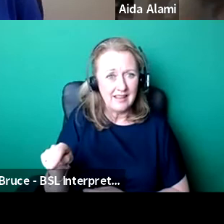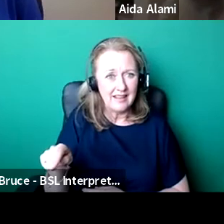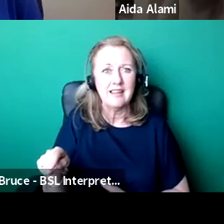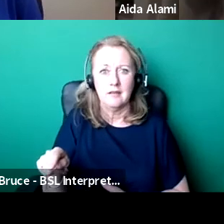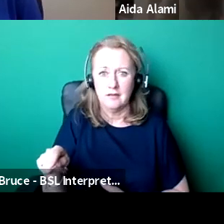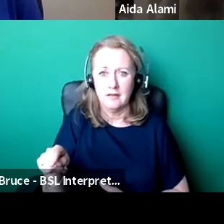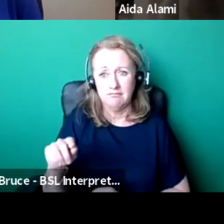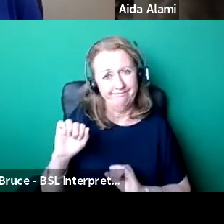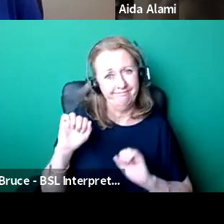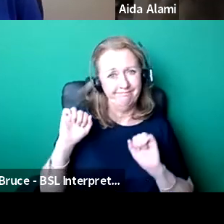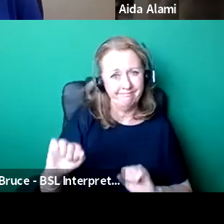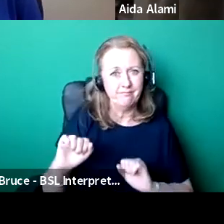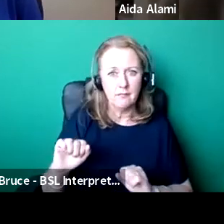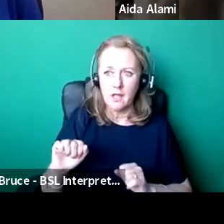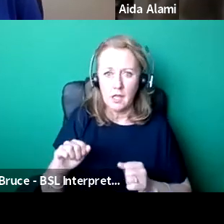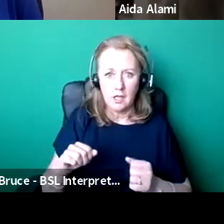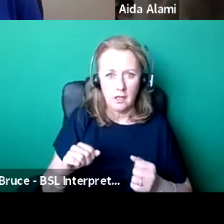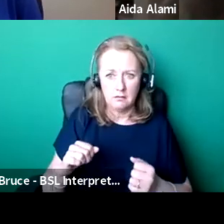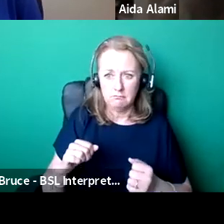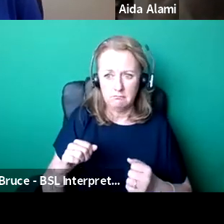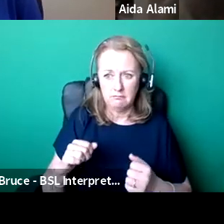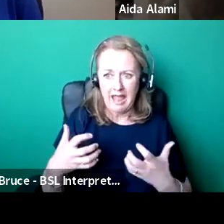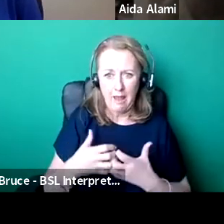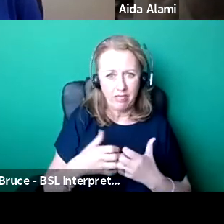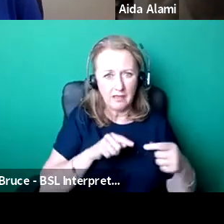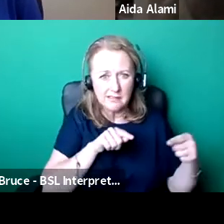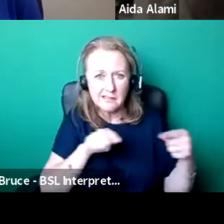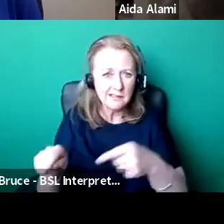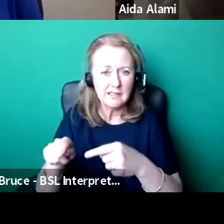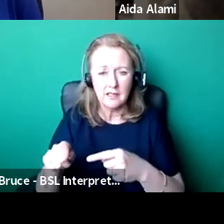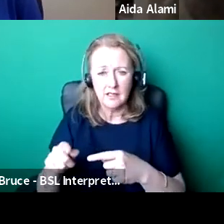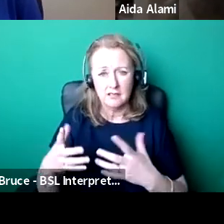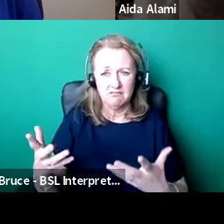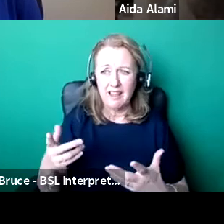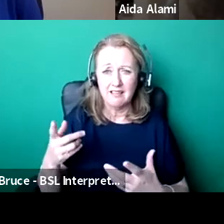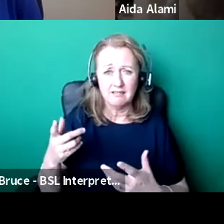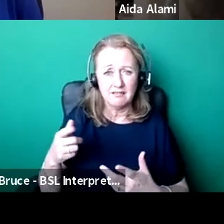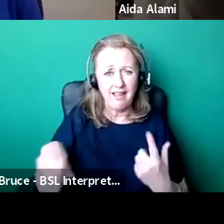level of attack or despair that people feel